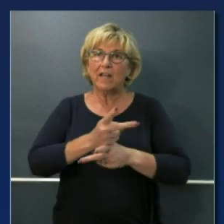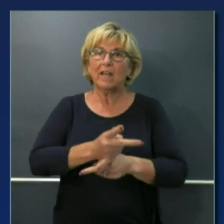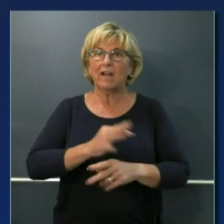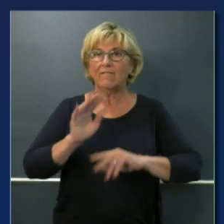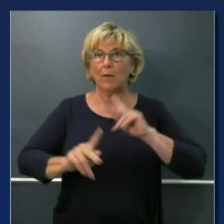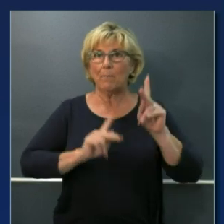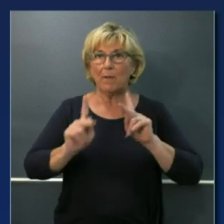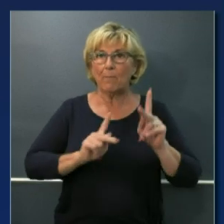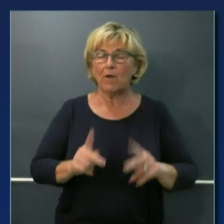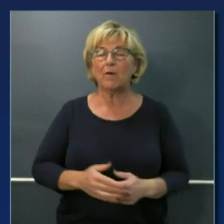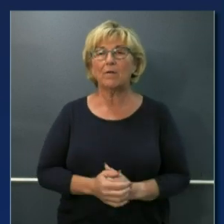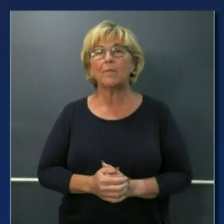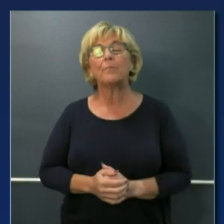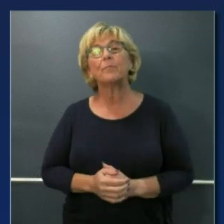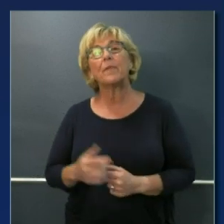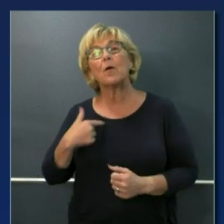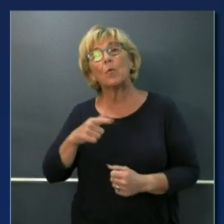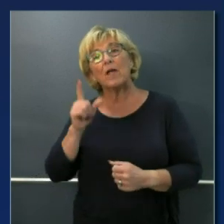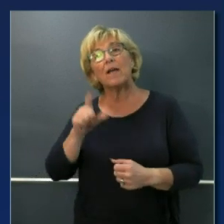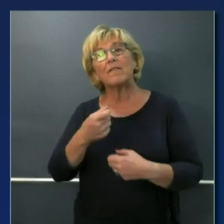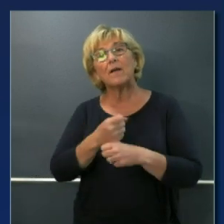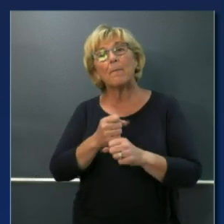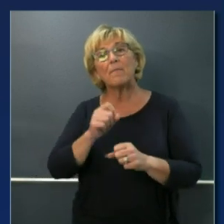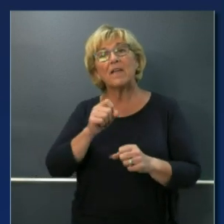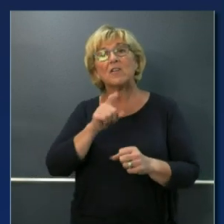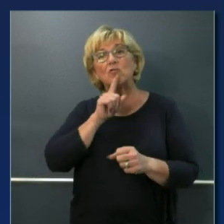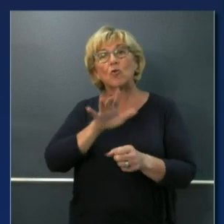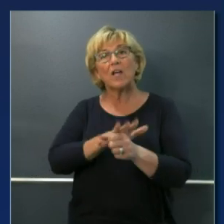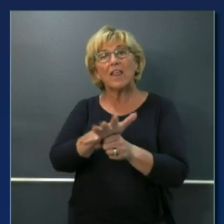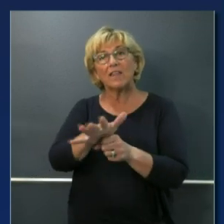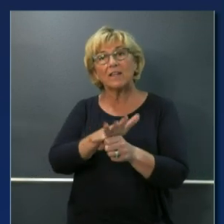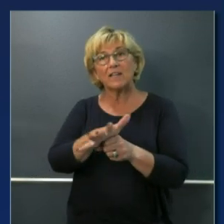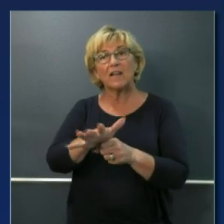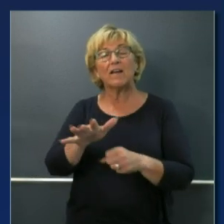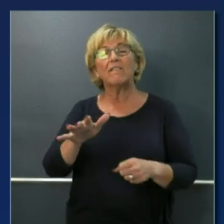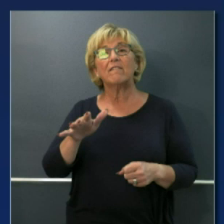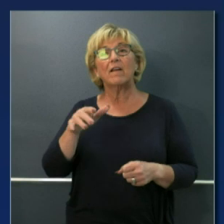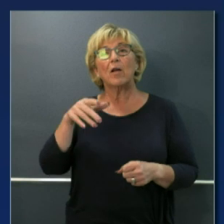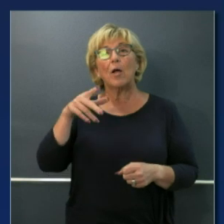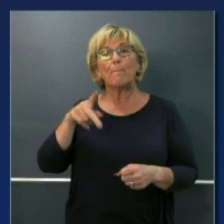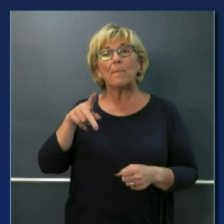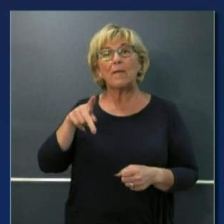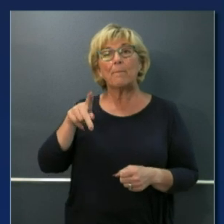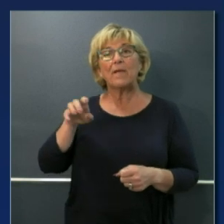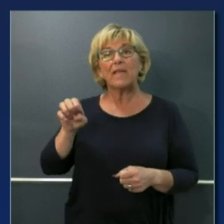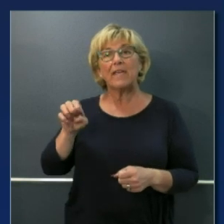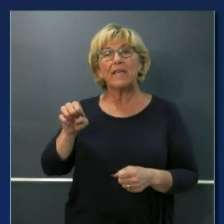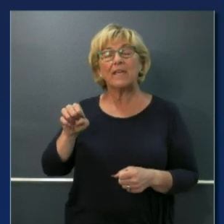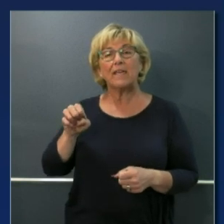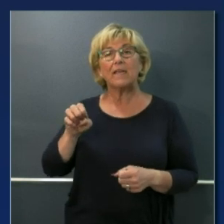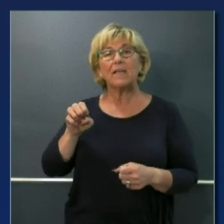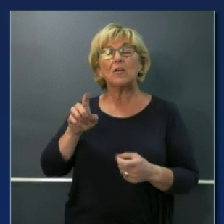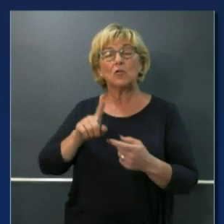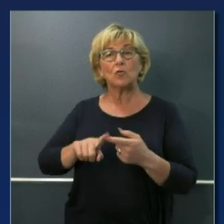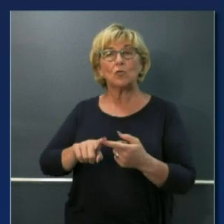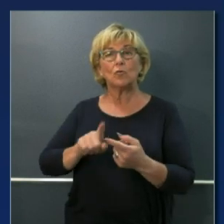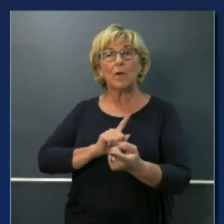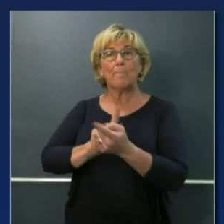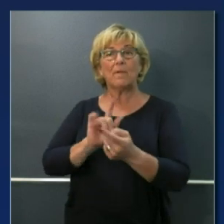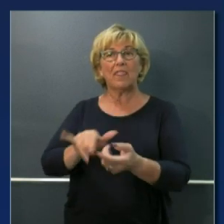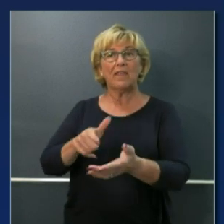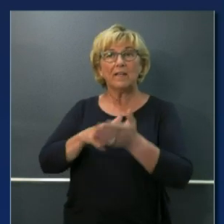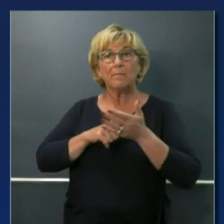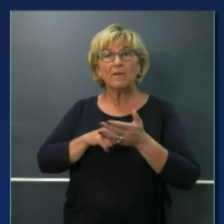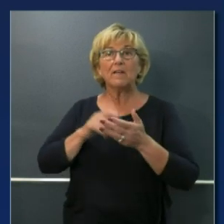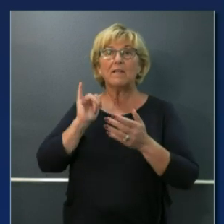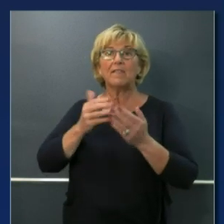patients. We need to make sure that there is PPE available to support the demands that will come, not only from the